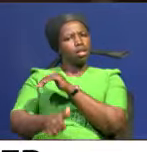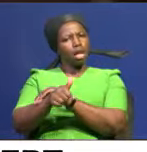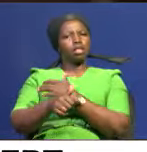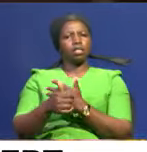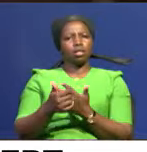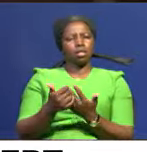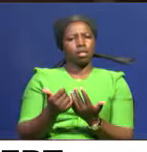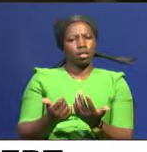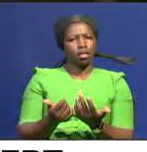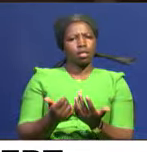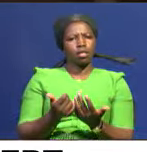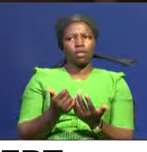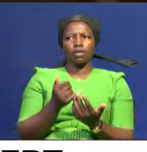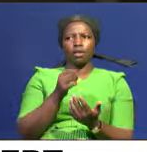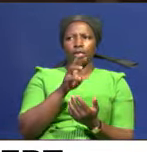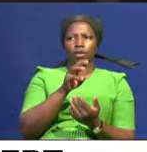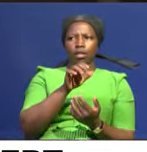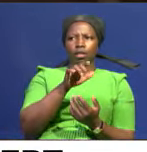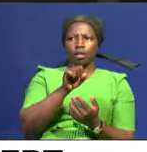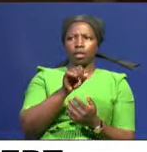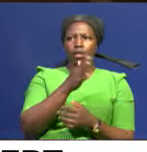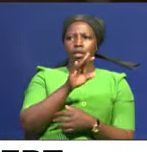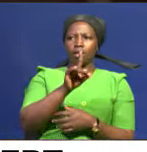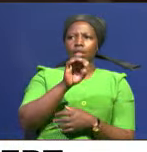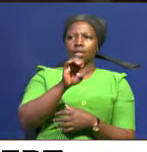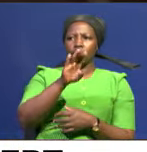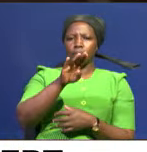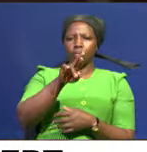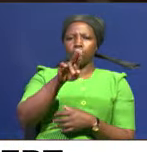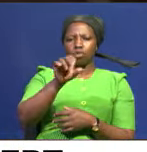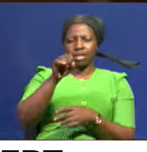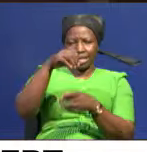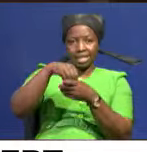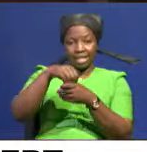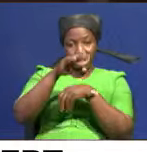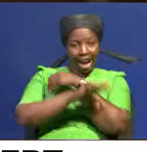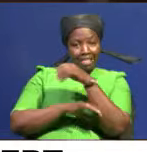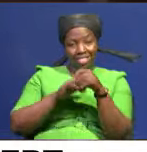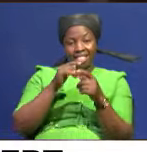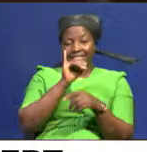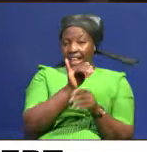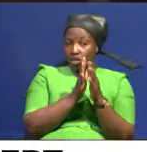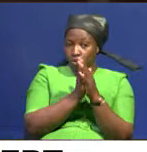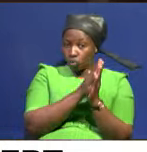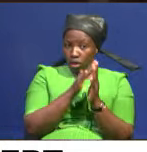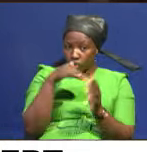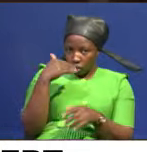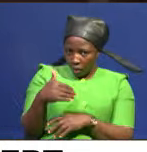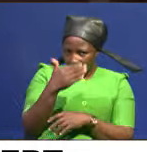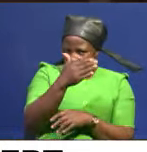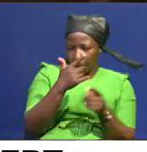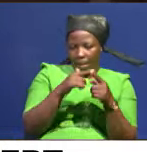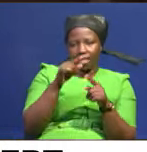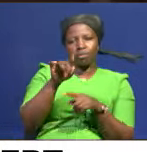in our country. But that story is always there. But they told it in a different manner.